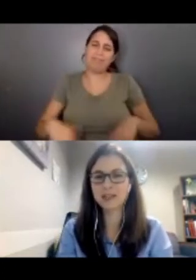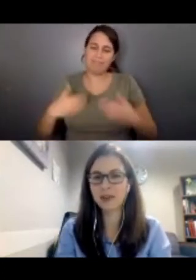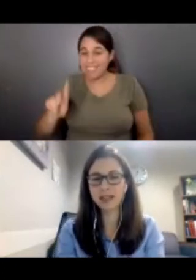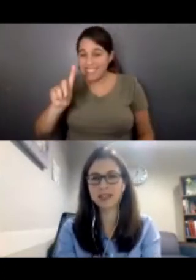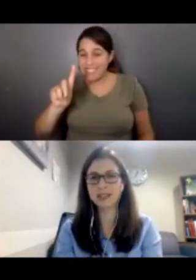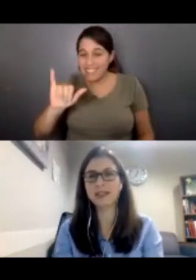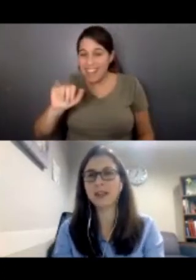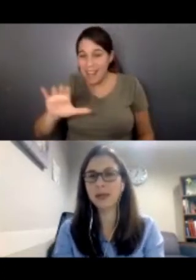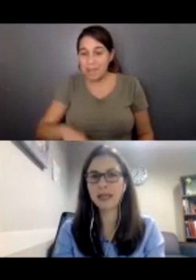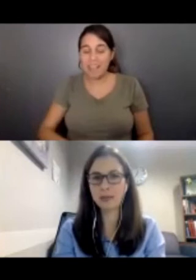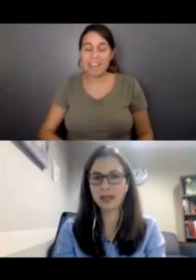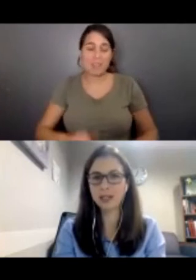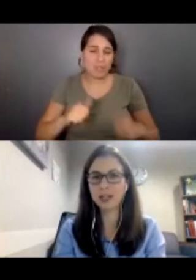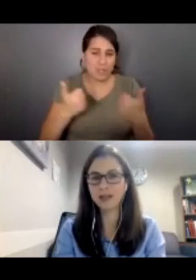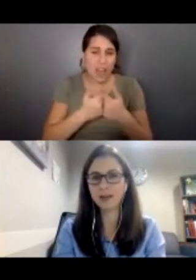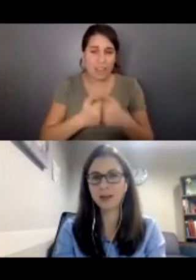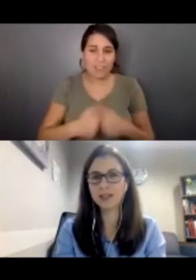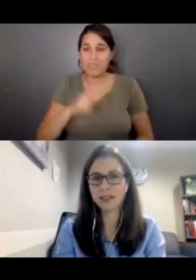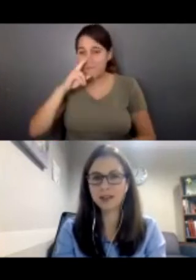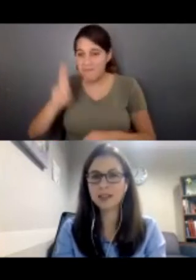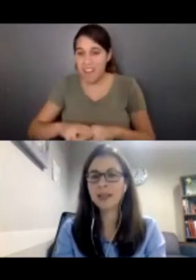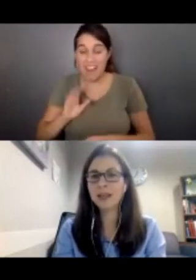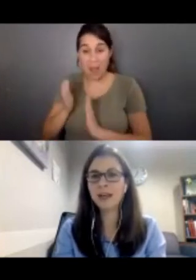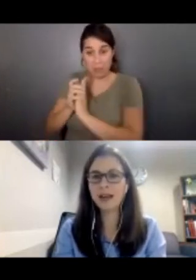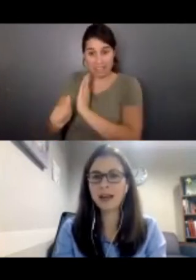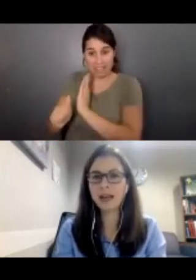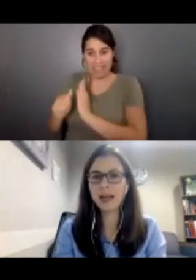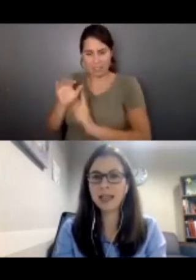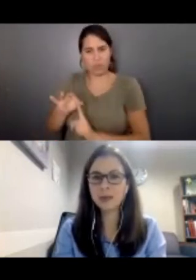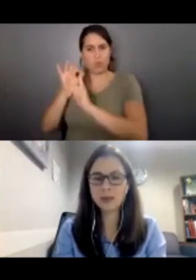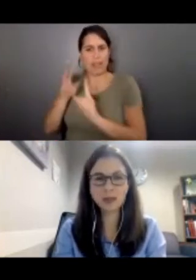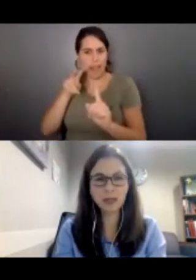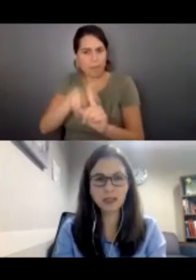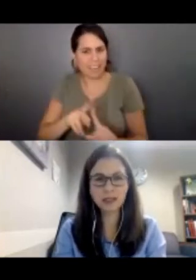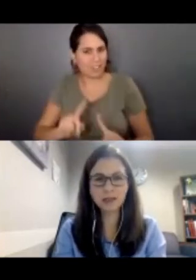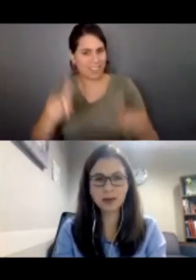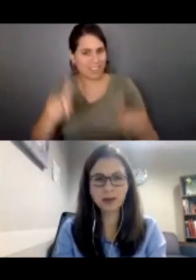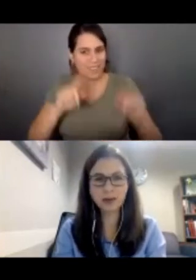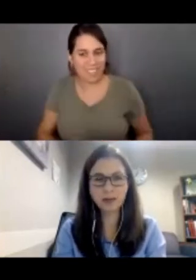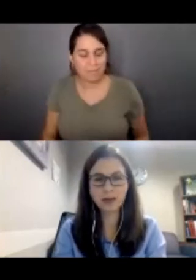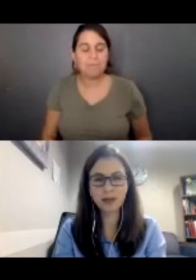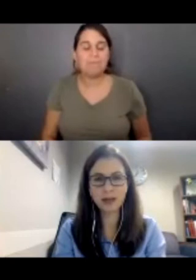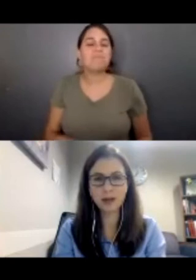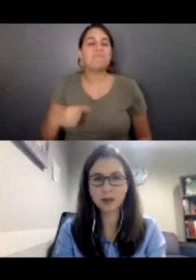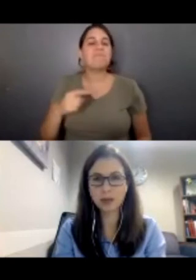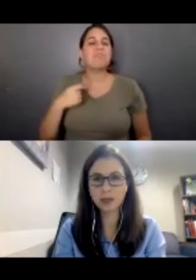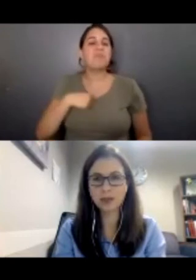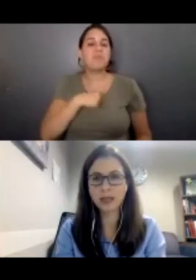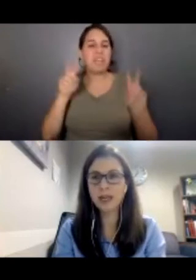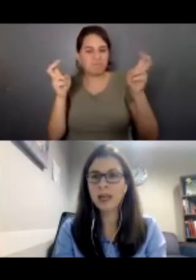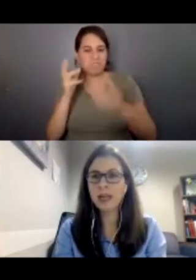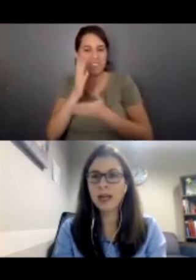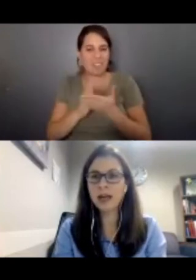it's fun, it's a unique application of our skills. And these were some responses from the coaches we